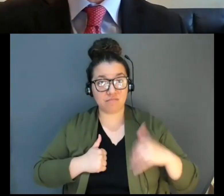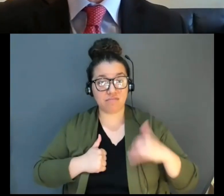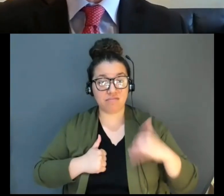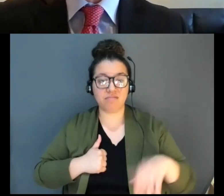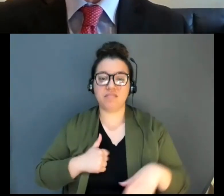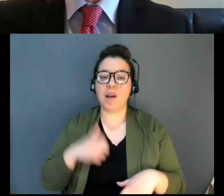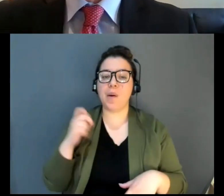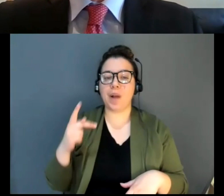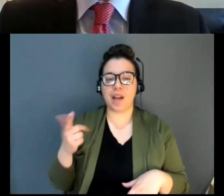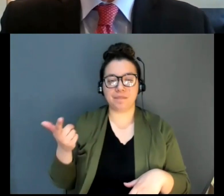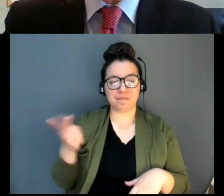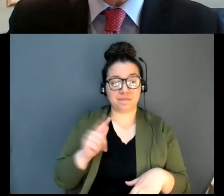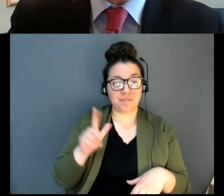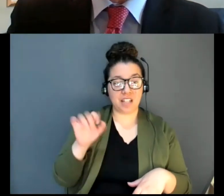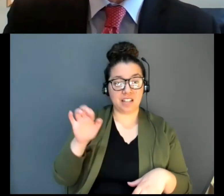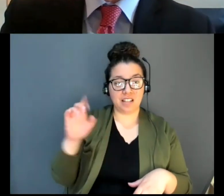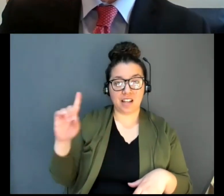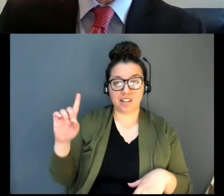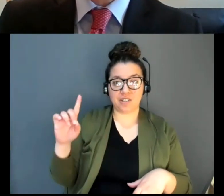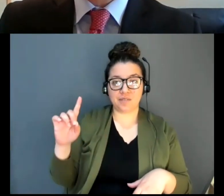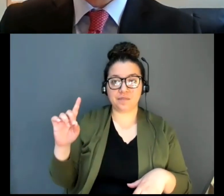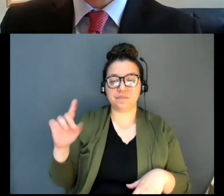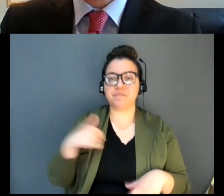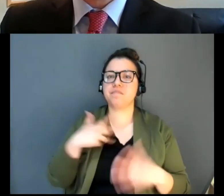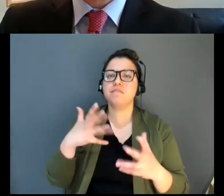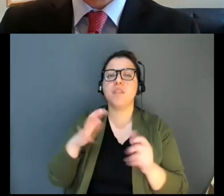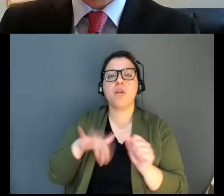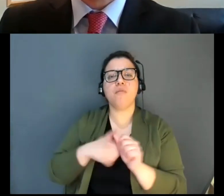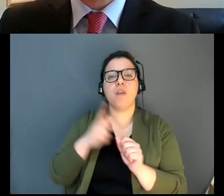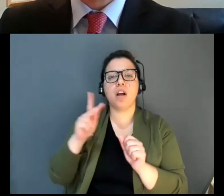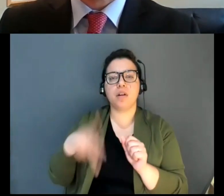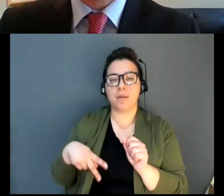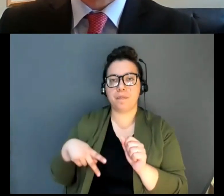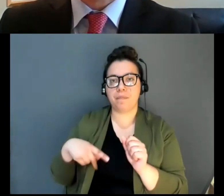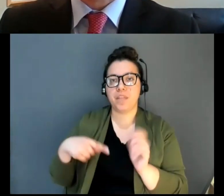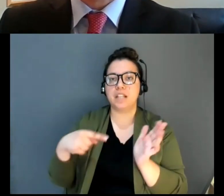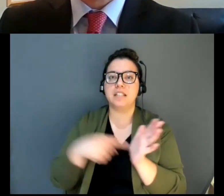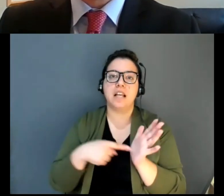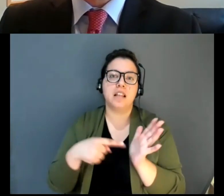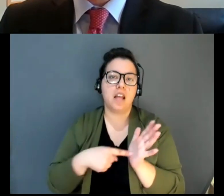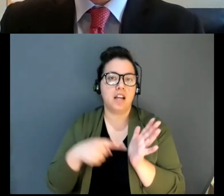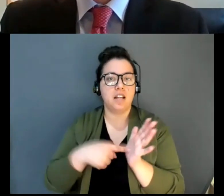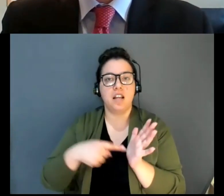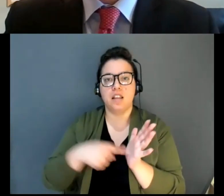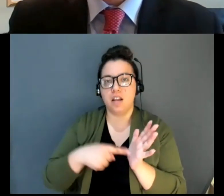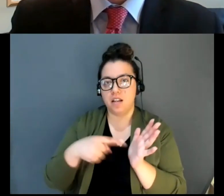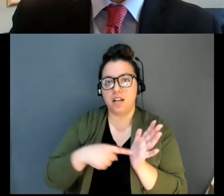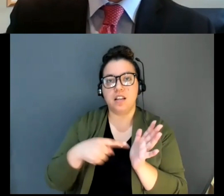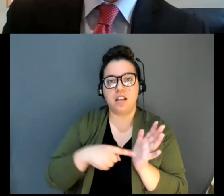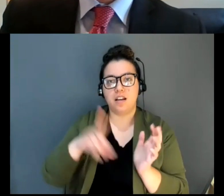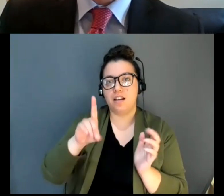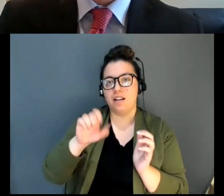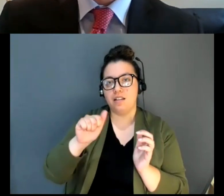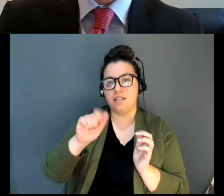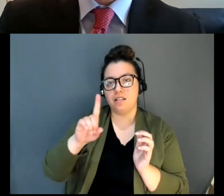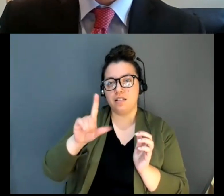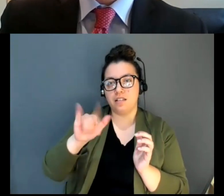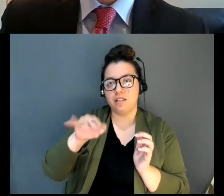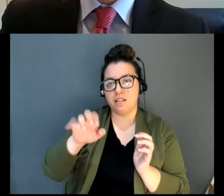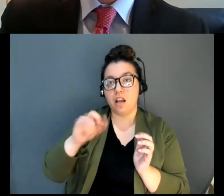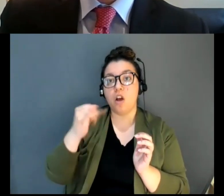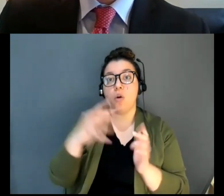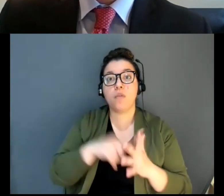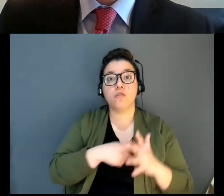What do you got cooking over there? Well, I want to follow up with Heather said. It's deadline, deadline, deadline. So when you do something, it triggers another